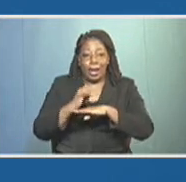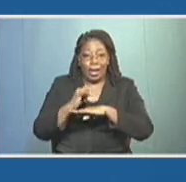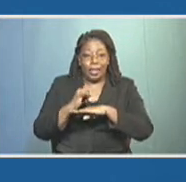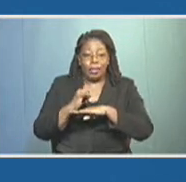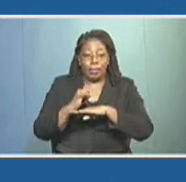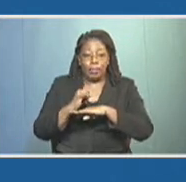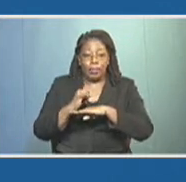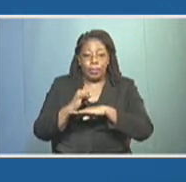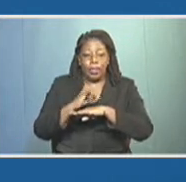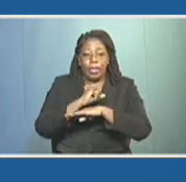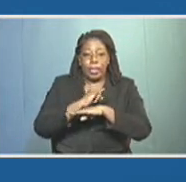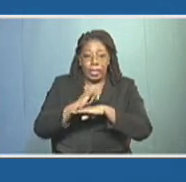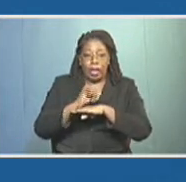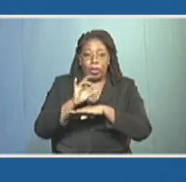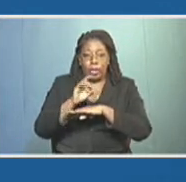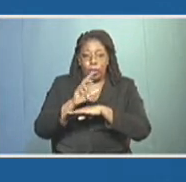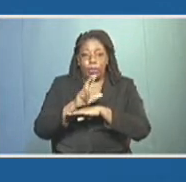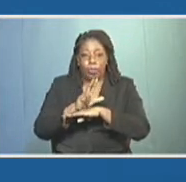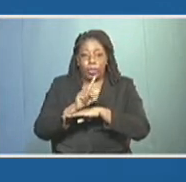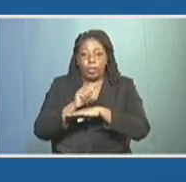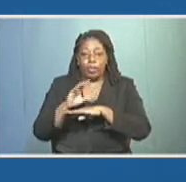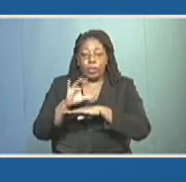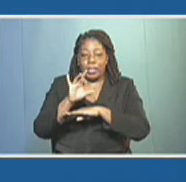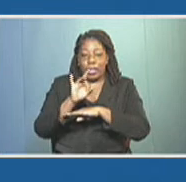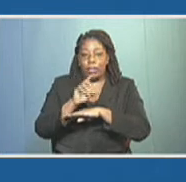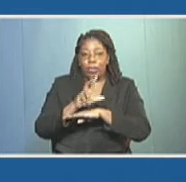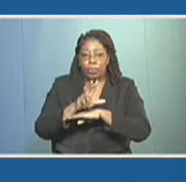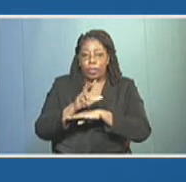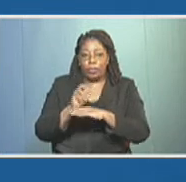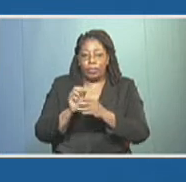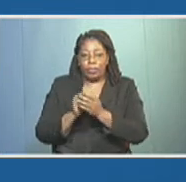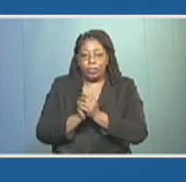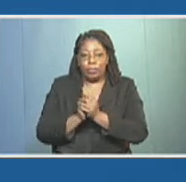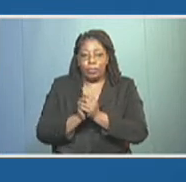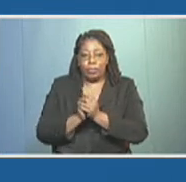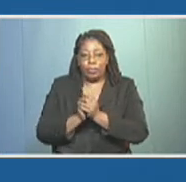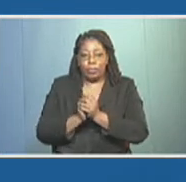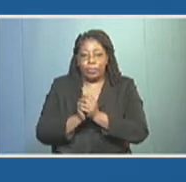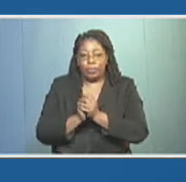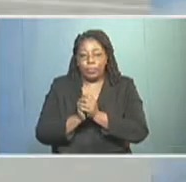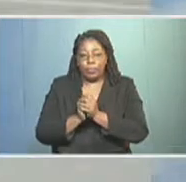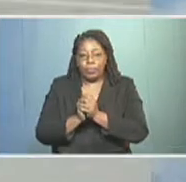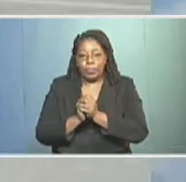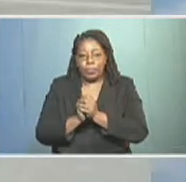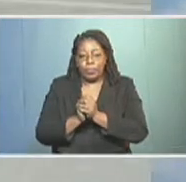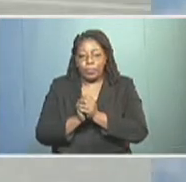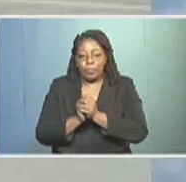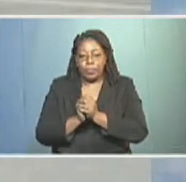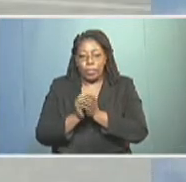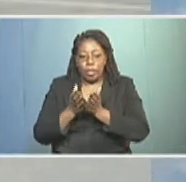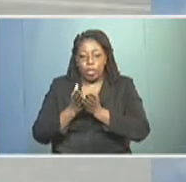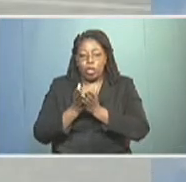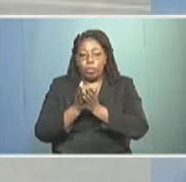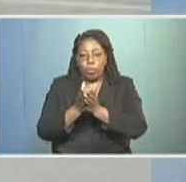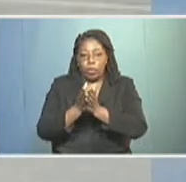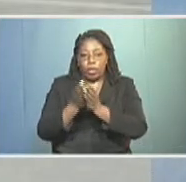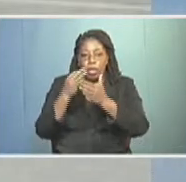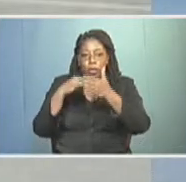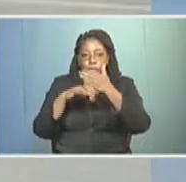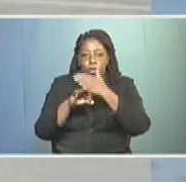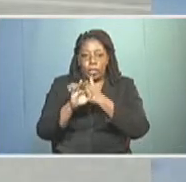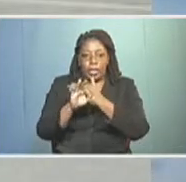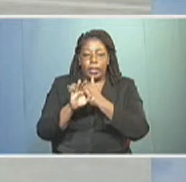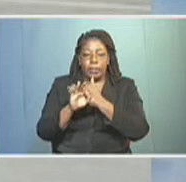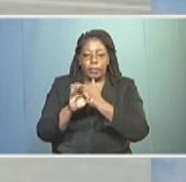Matthewtown, Unagua, the Turks and Caicos Islands have a temperature of 83 degrees. And your boating forecast tonight is brought to you